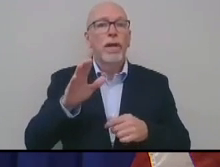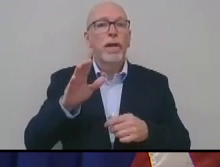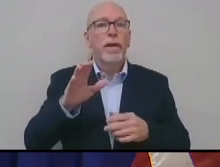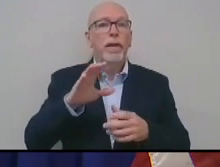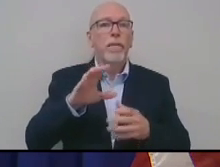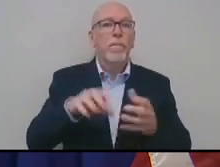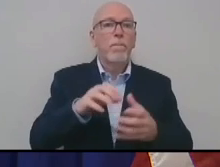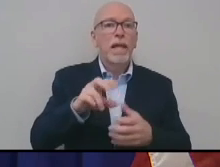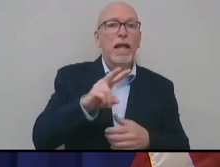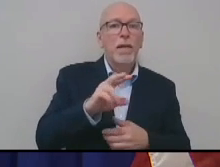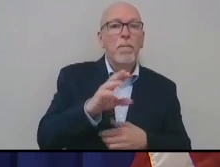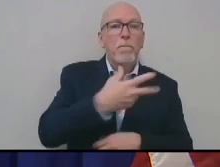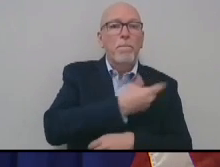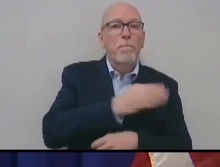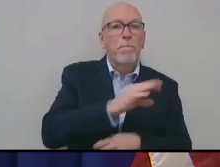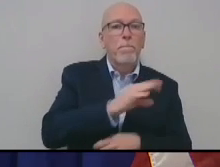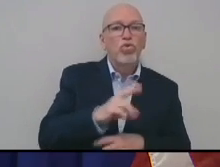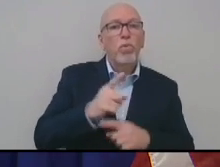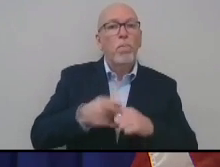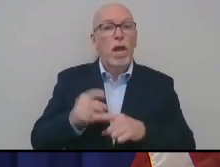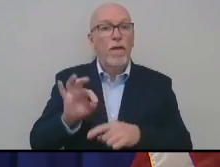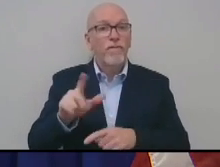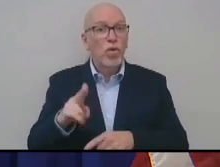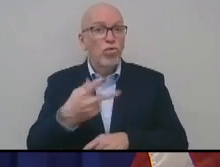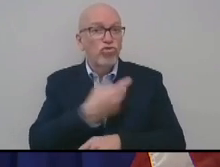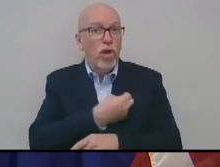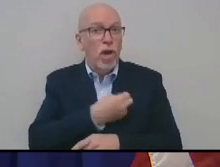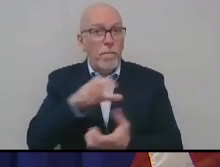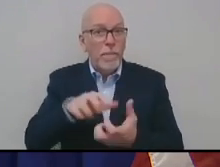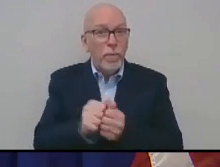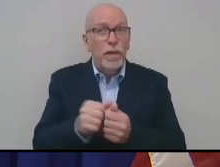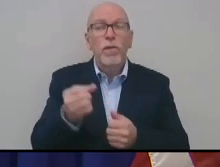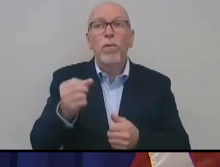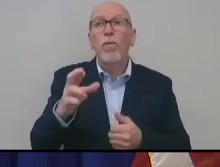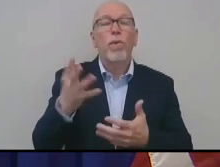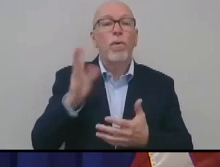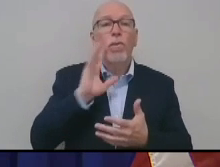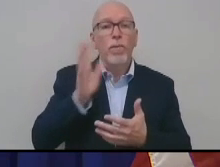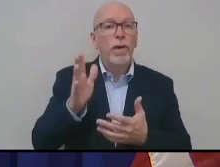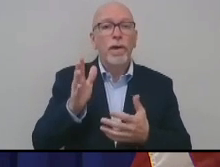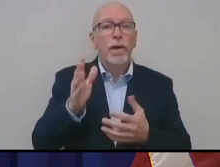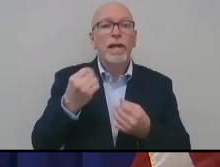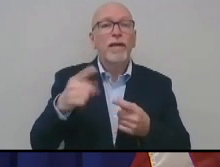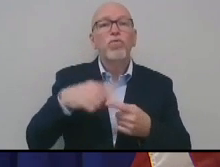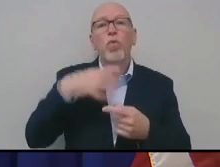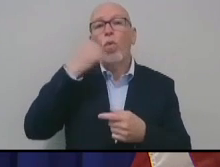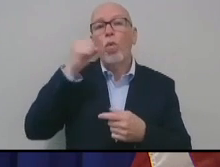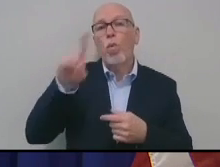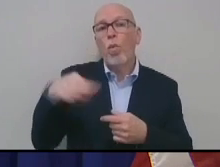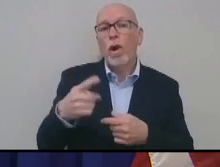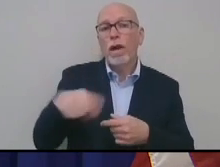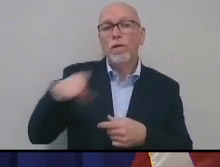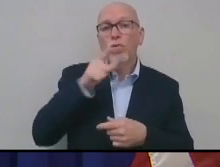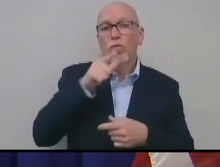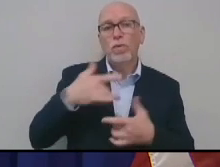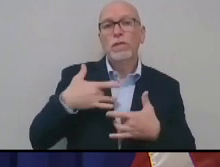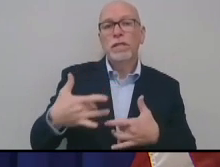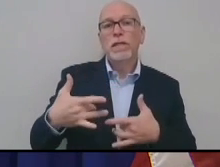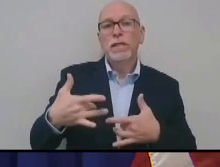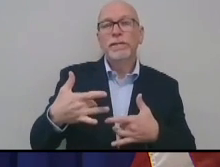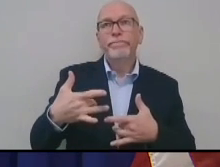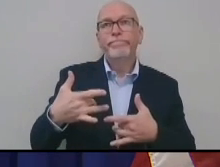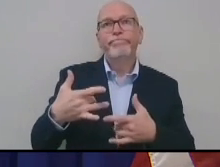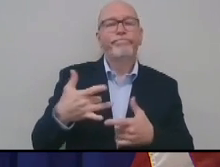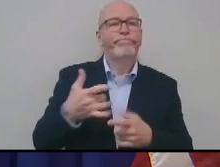with the flu shot, whether they potentially will just give this to the older age groups that may tend to have an immunity that